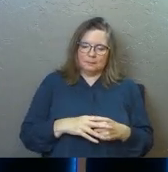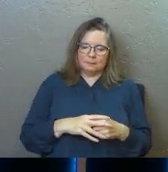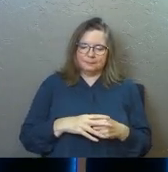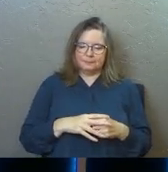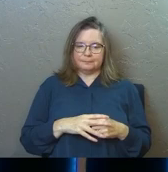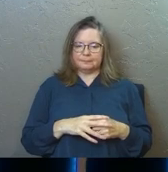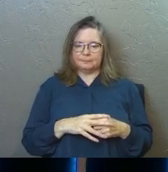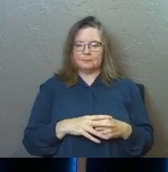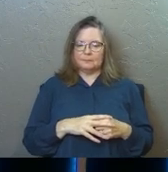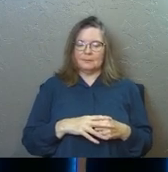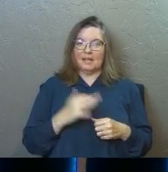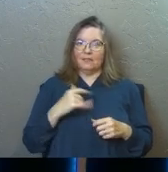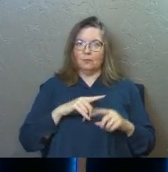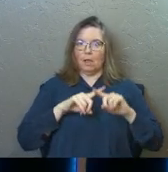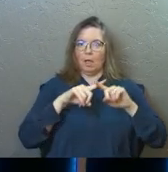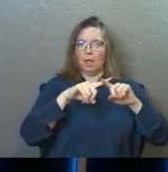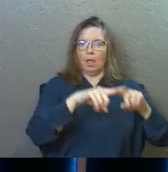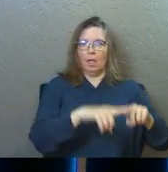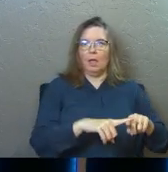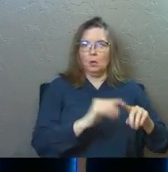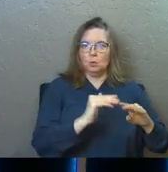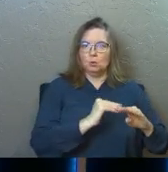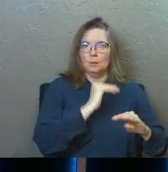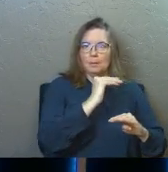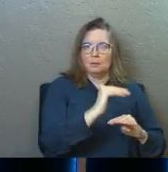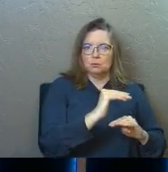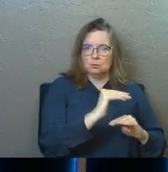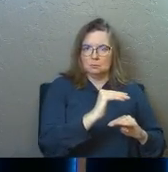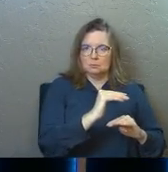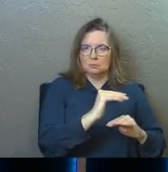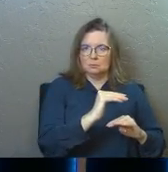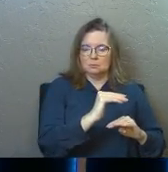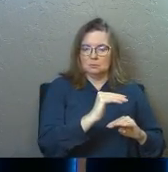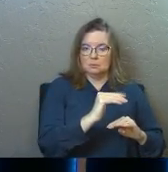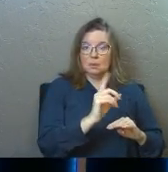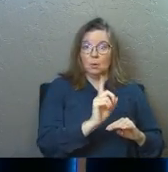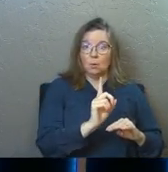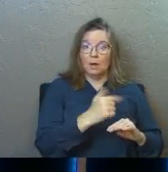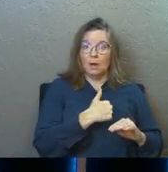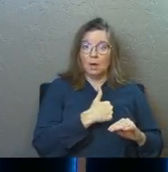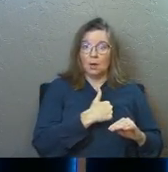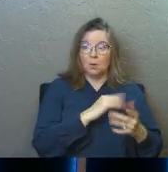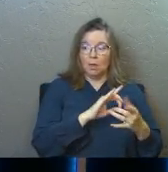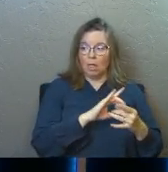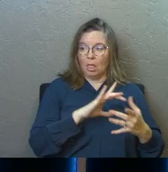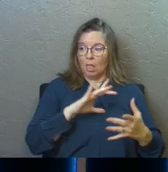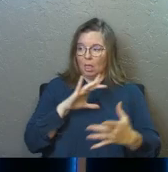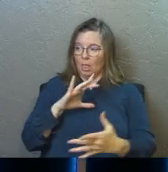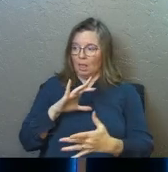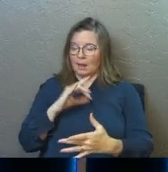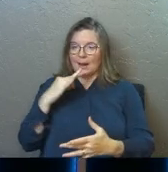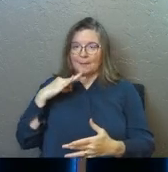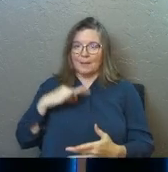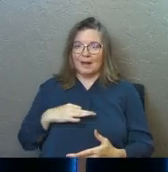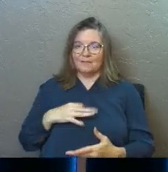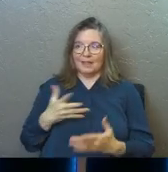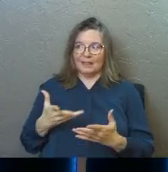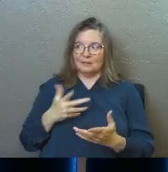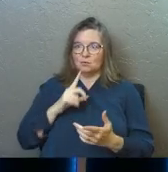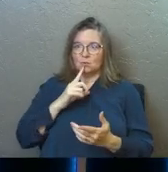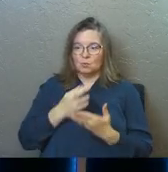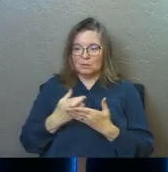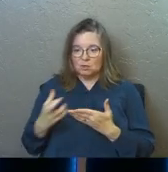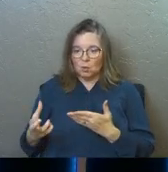lean into that too much? What if we lean into that too far to the point that we're missing out on some beneficial things,